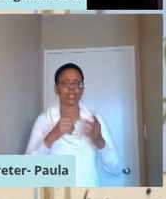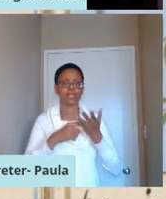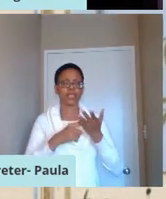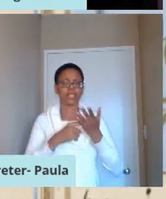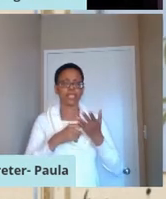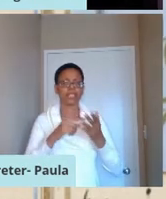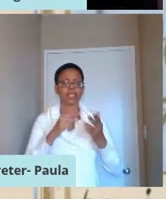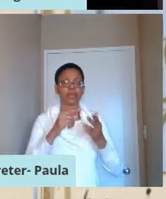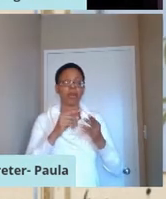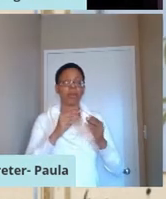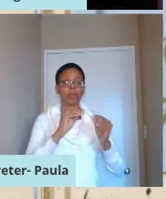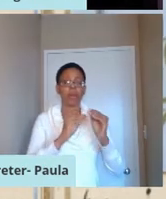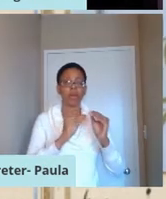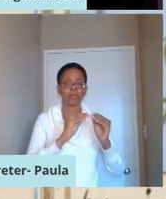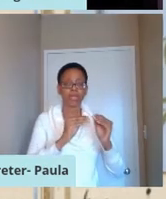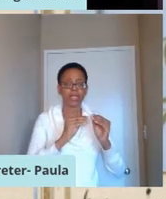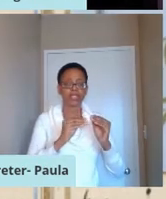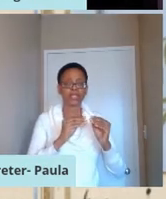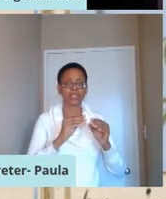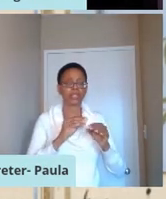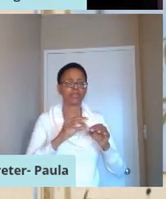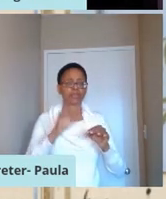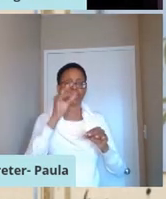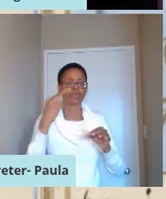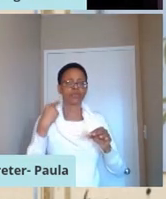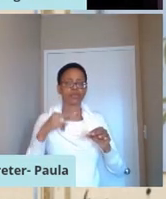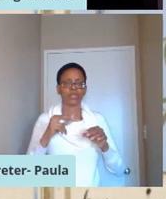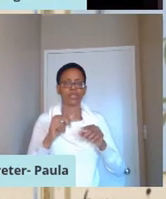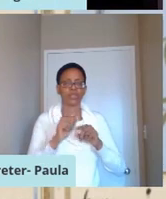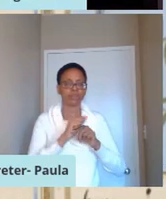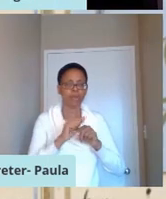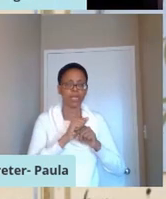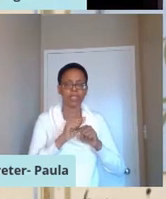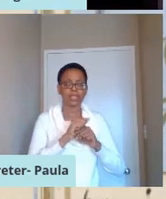religious practices during the COVID-19.